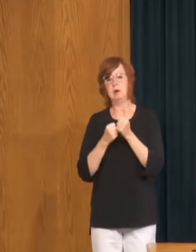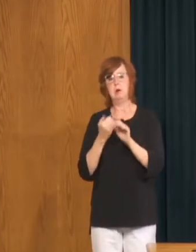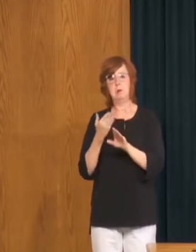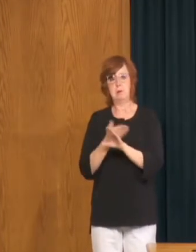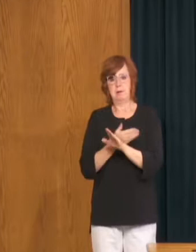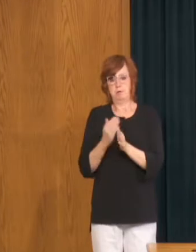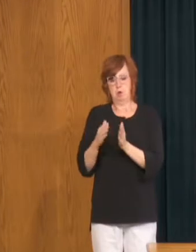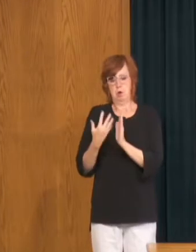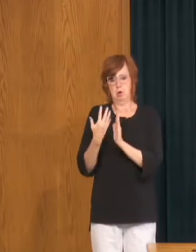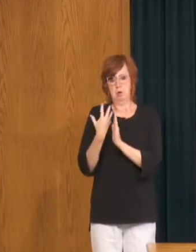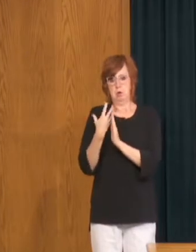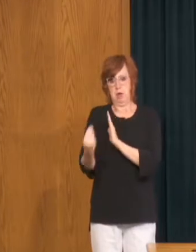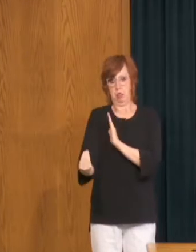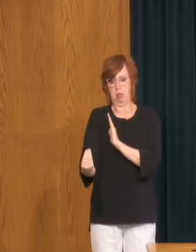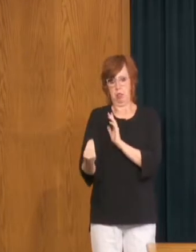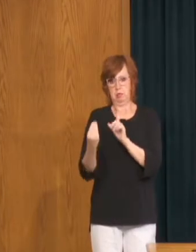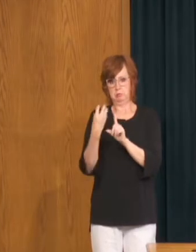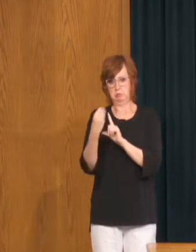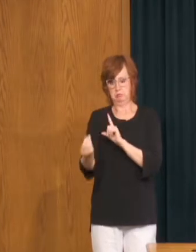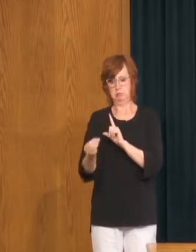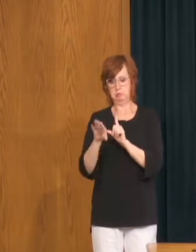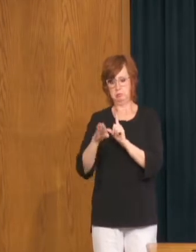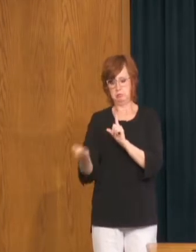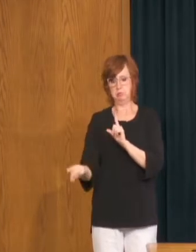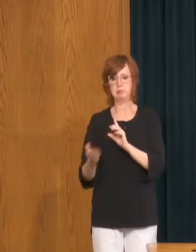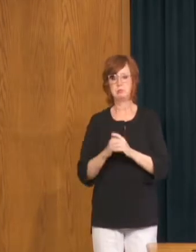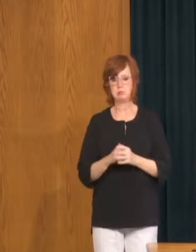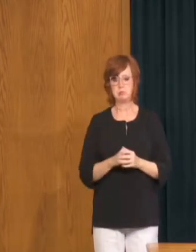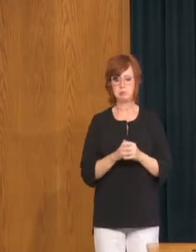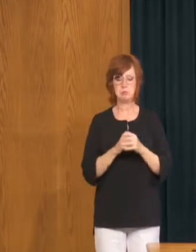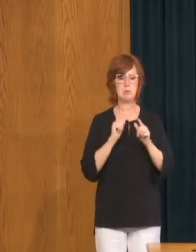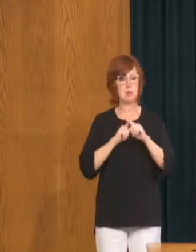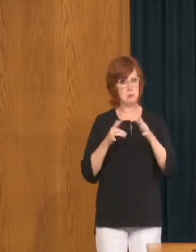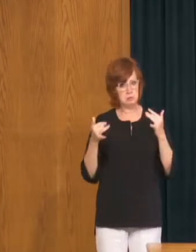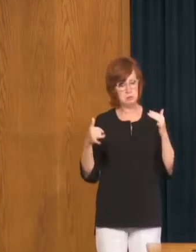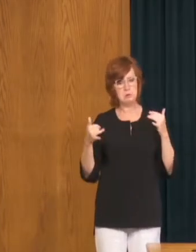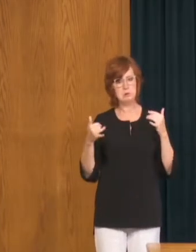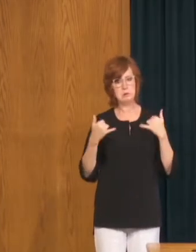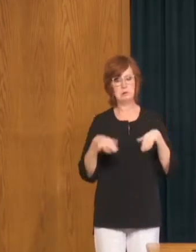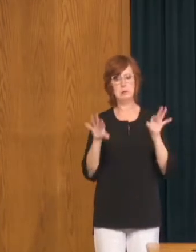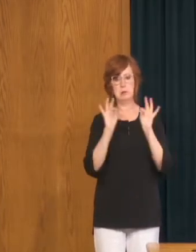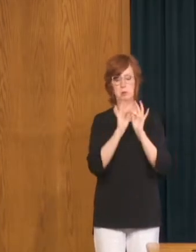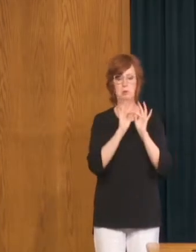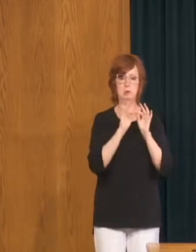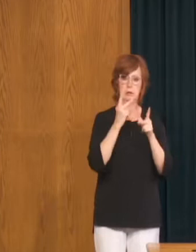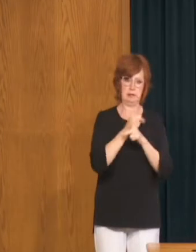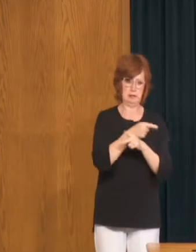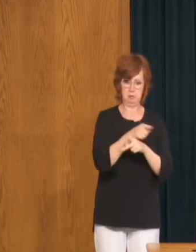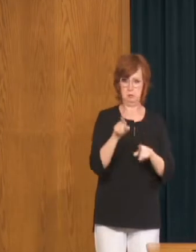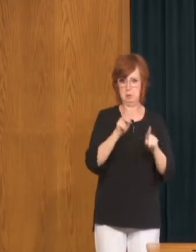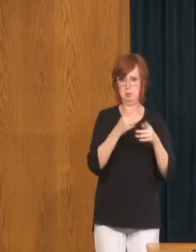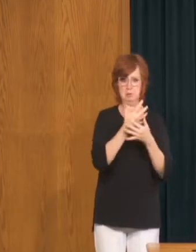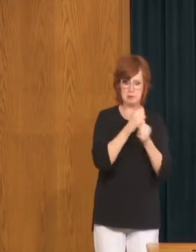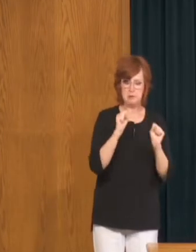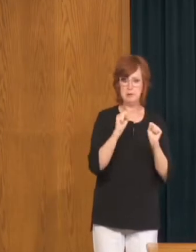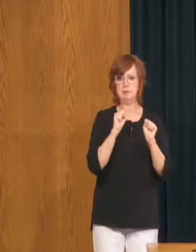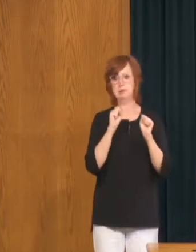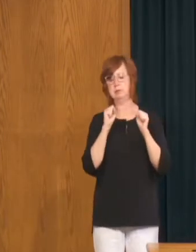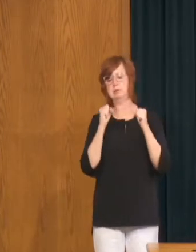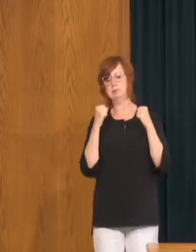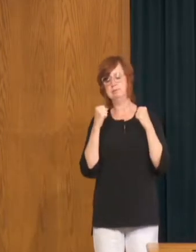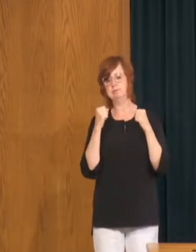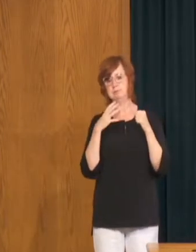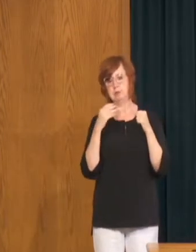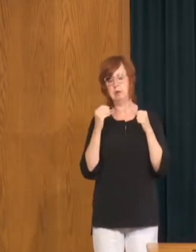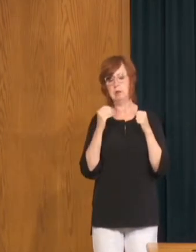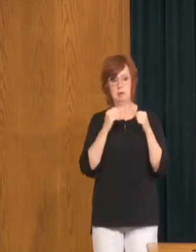patients, residents, and our staff safe is in place. Finally, I just wanted to take this opportunity as we move into yet